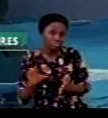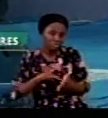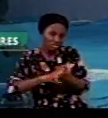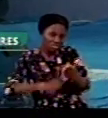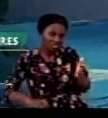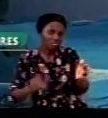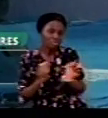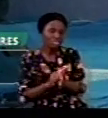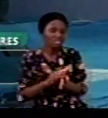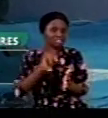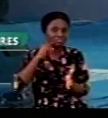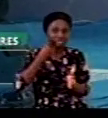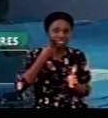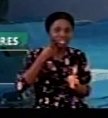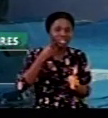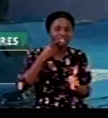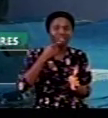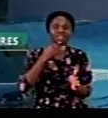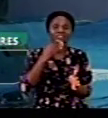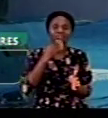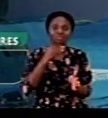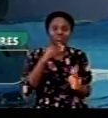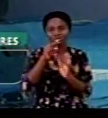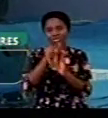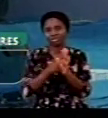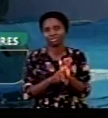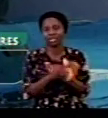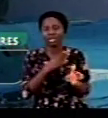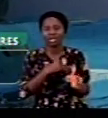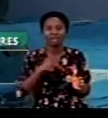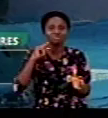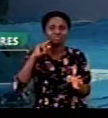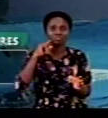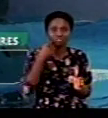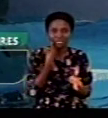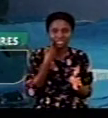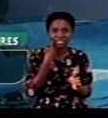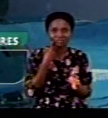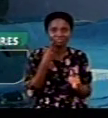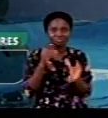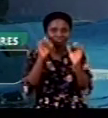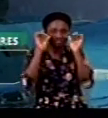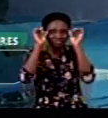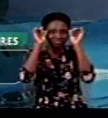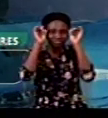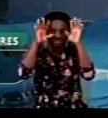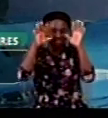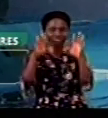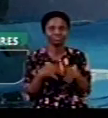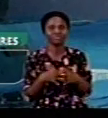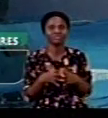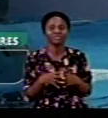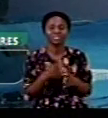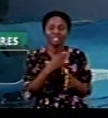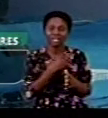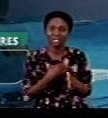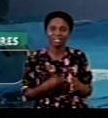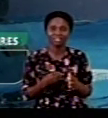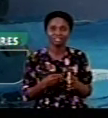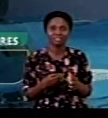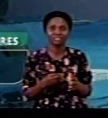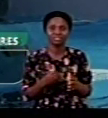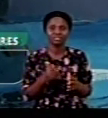then you've been taking pleasure in that. Before you pack all that aside, you say, now I'm going to confess, and all that will not